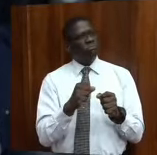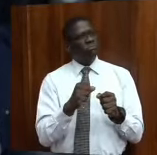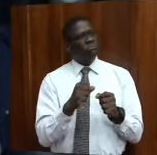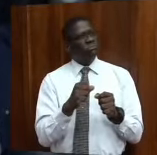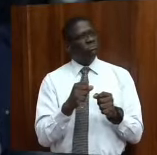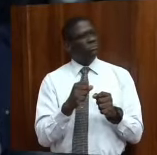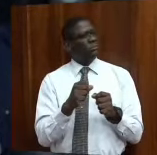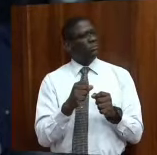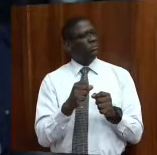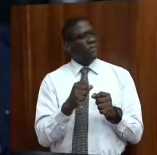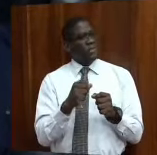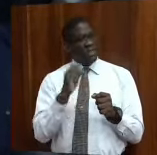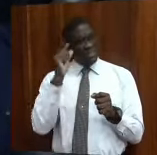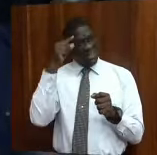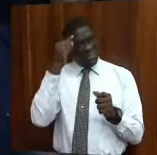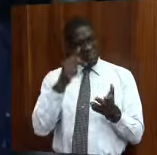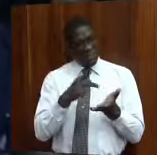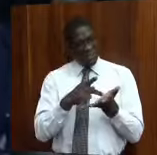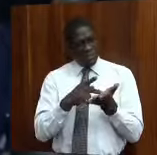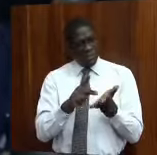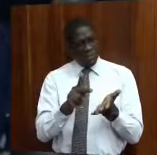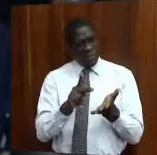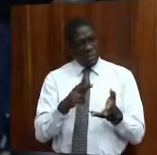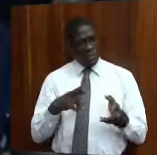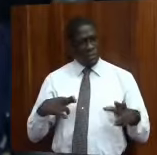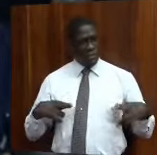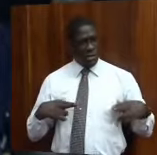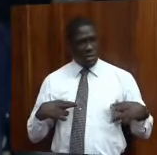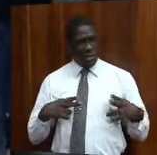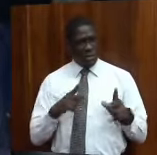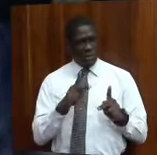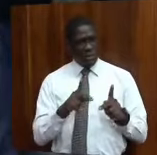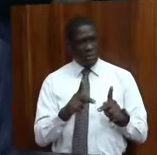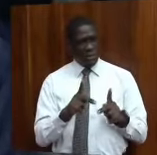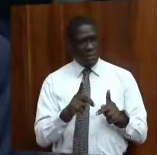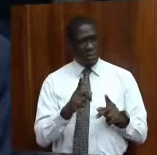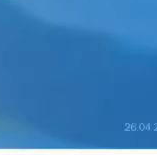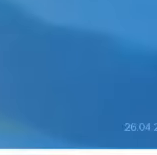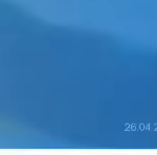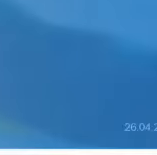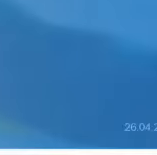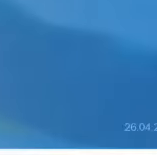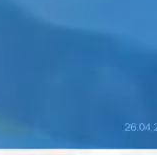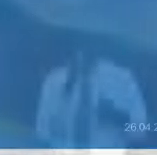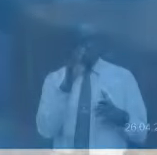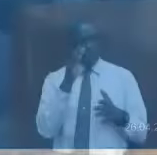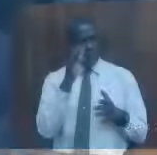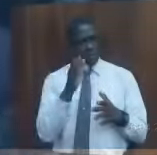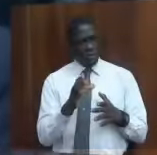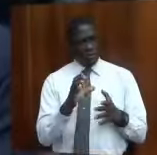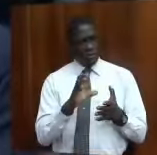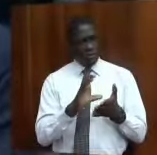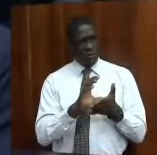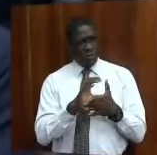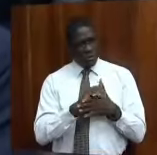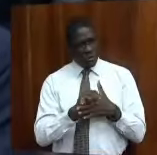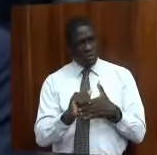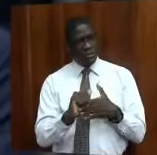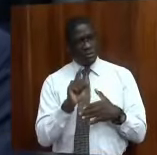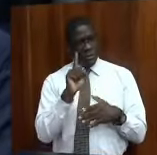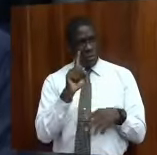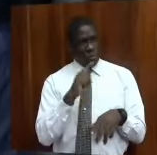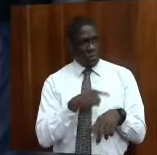At a later date, a more comprehensive plan of relief will be made for pensioners.